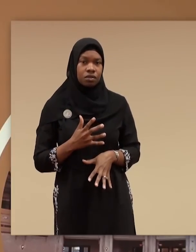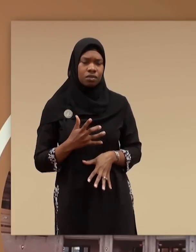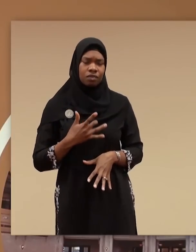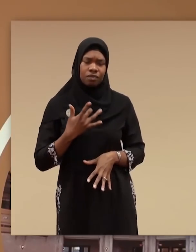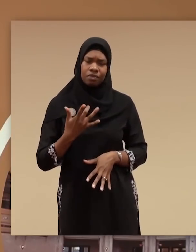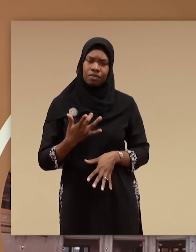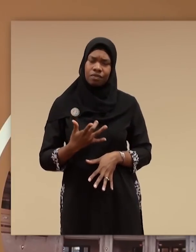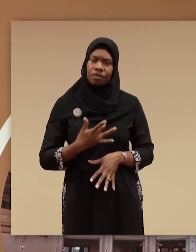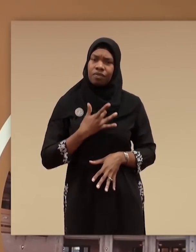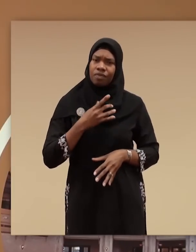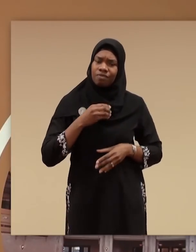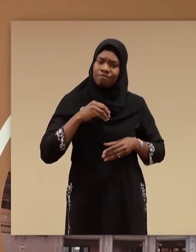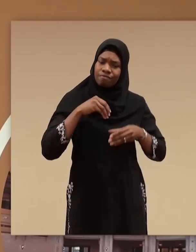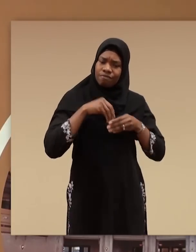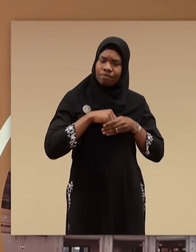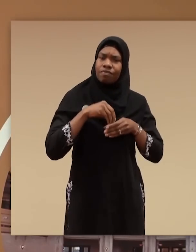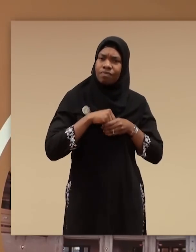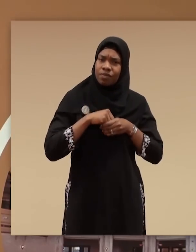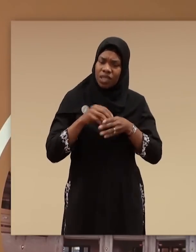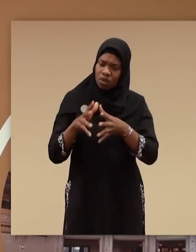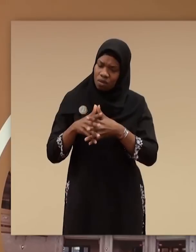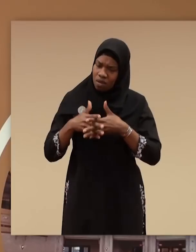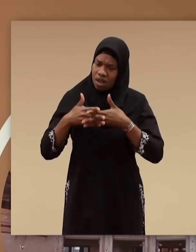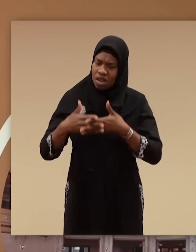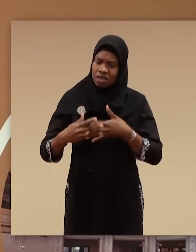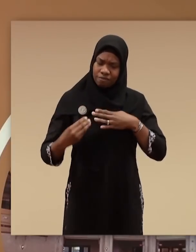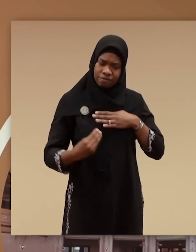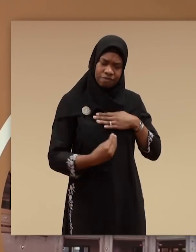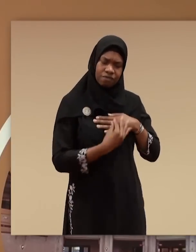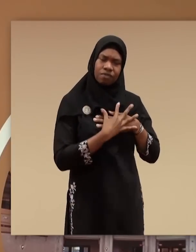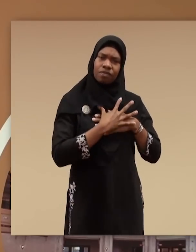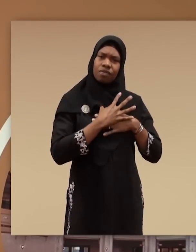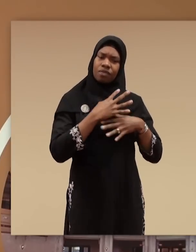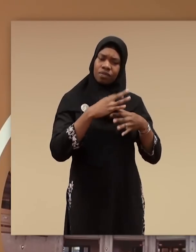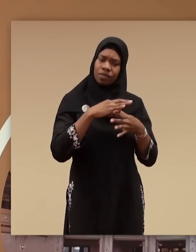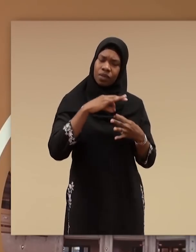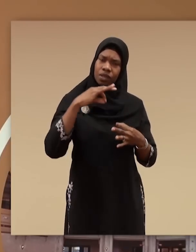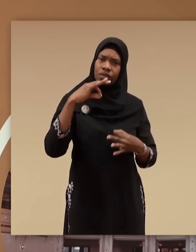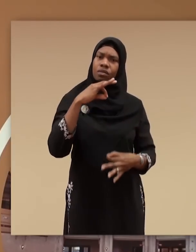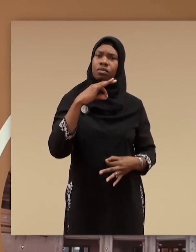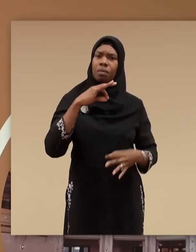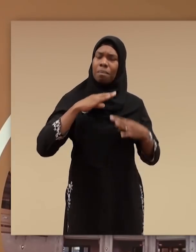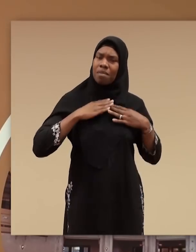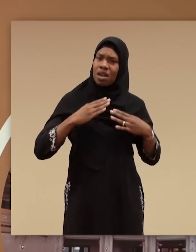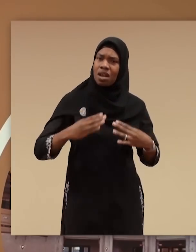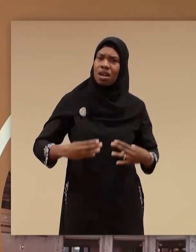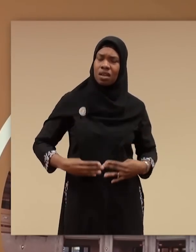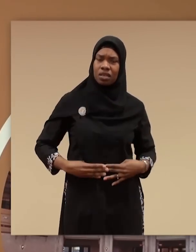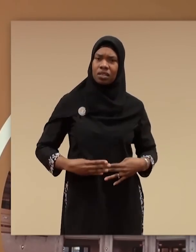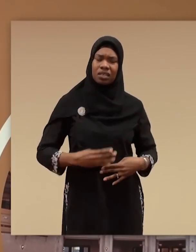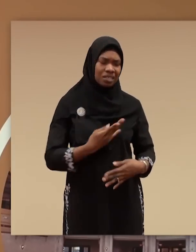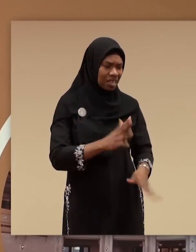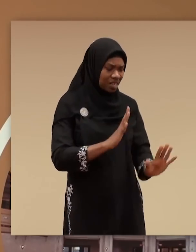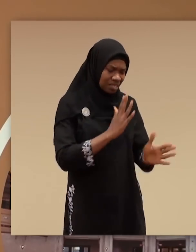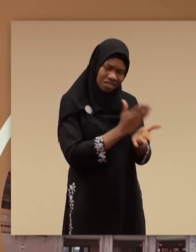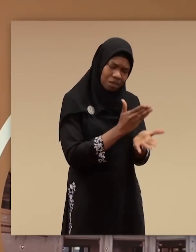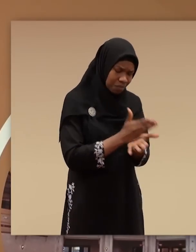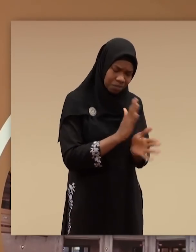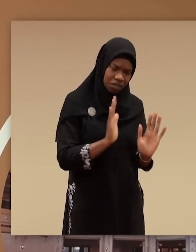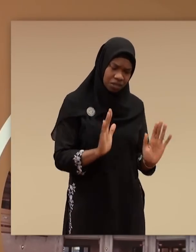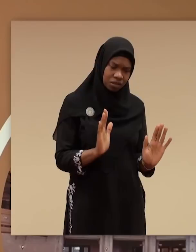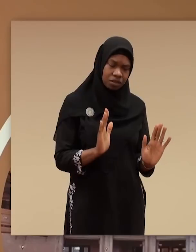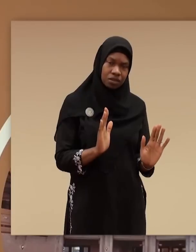out of feeling the Quran and its effect on the soul and in the body, and he begged him to stop here.